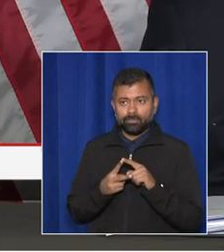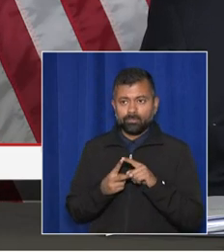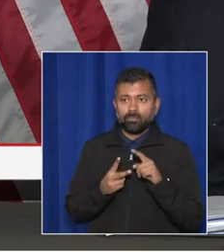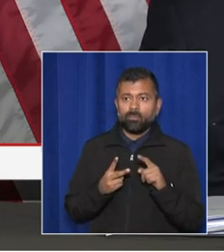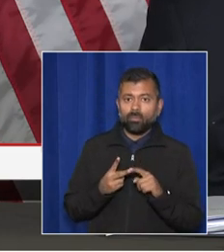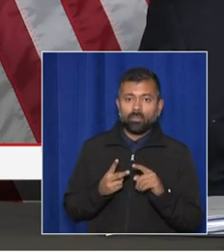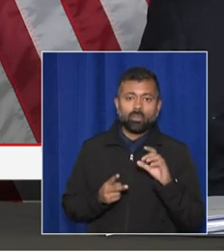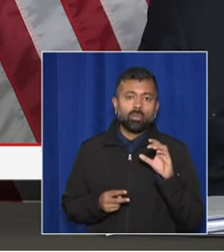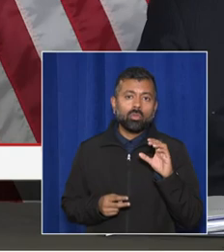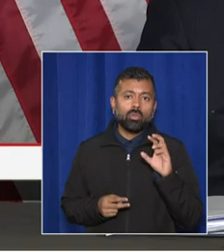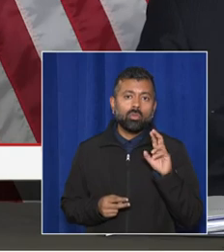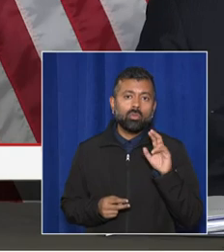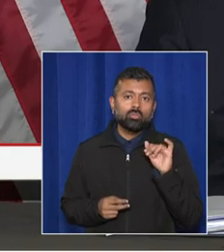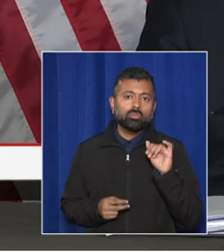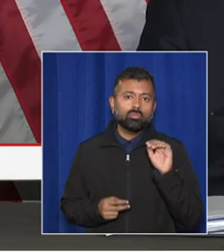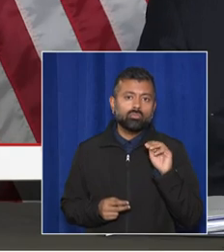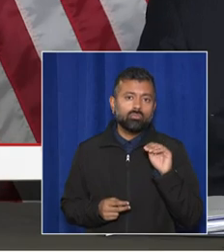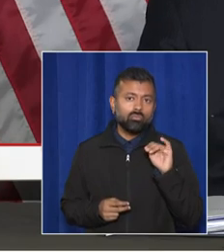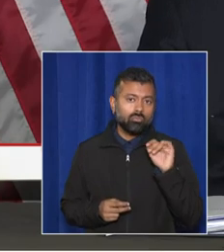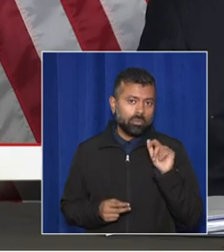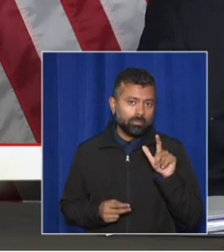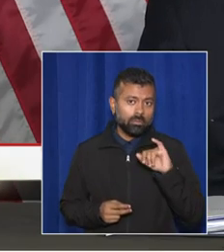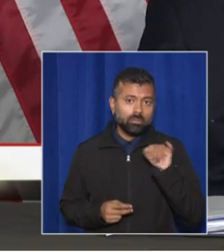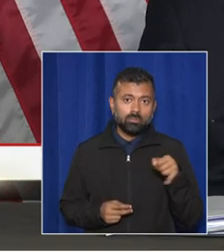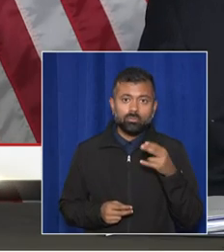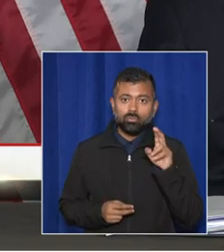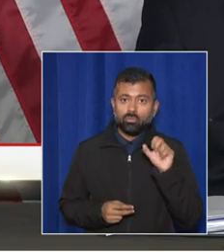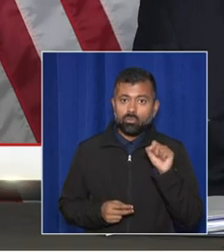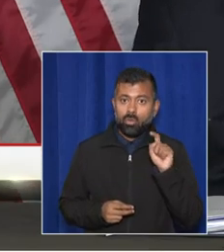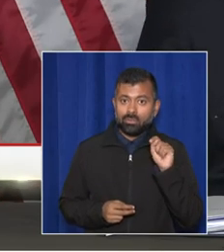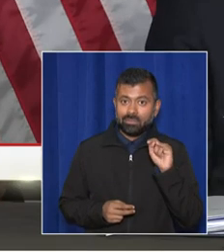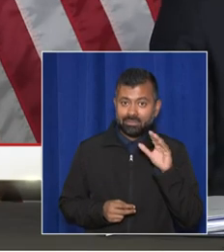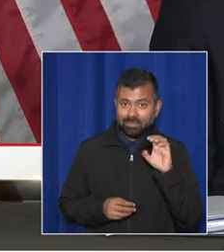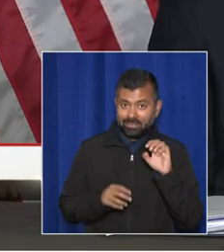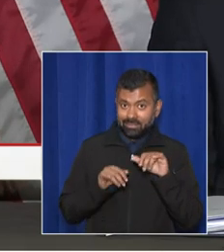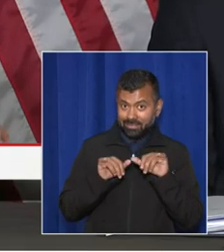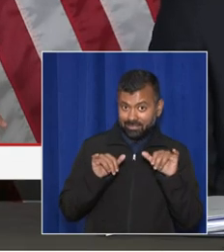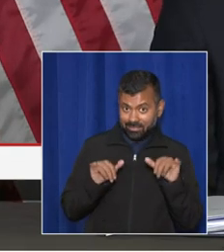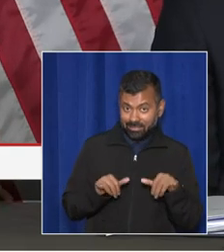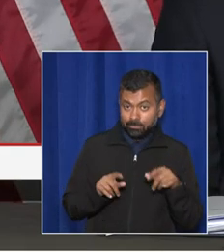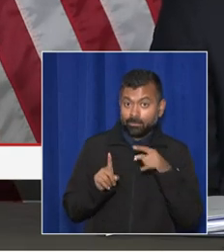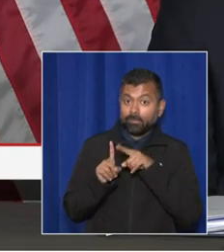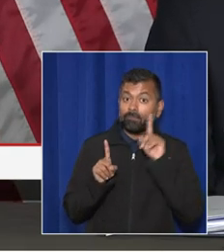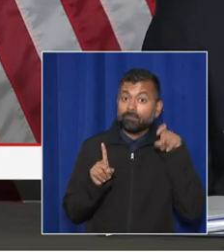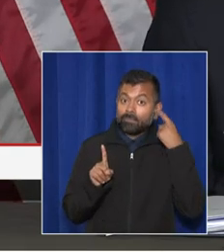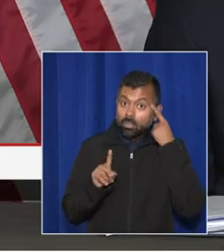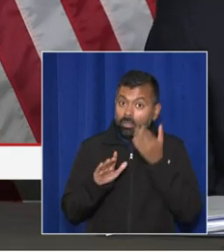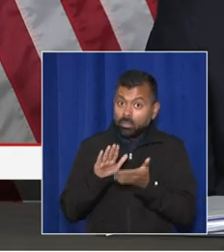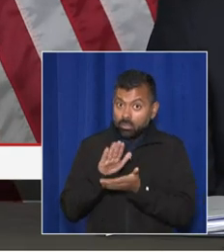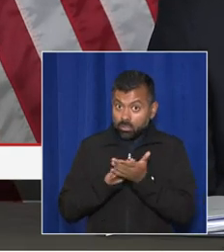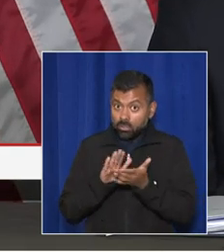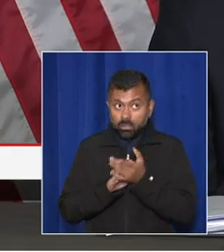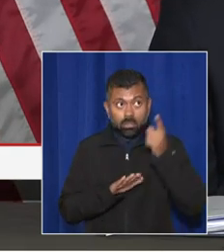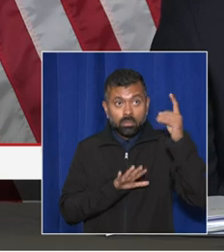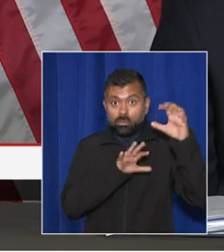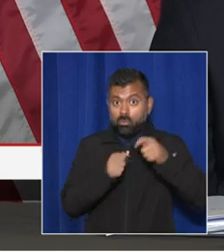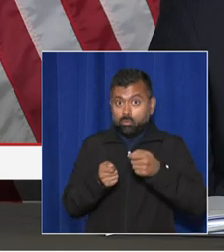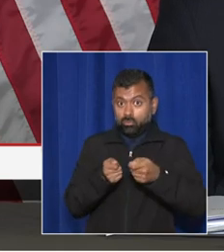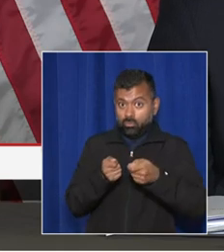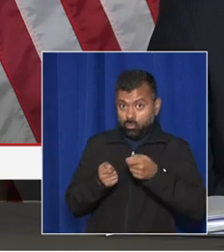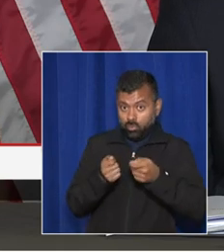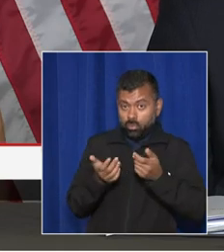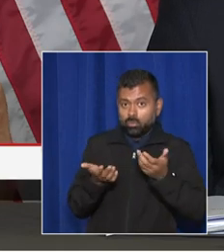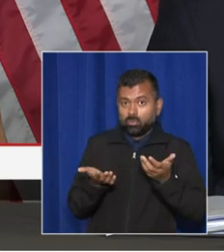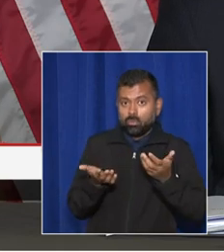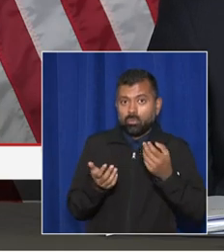run by the federal government or they have a lot of control over. So I think they recognize that they have a role to